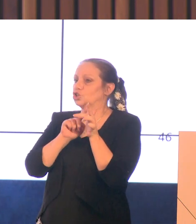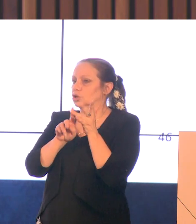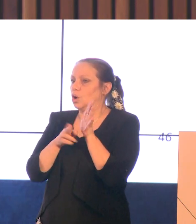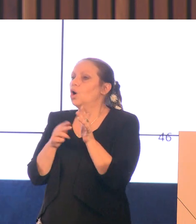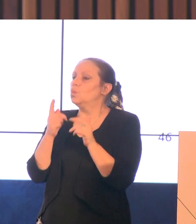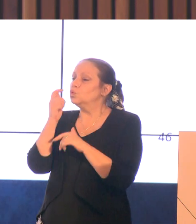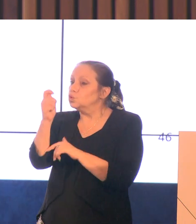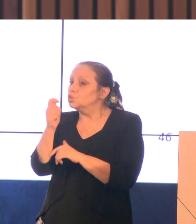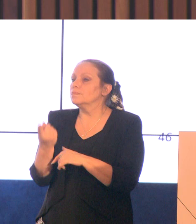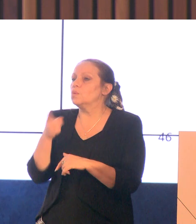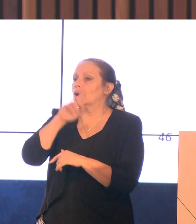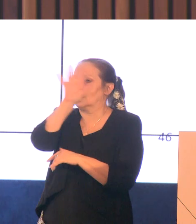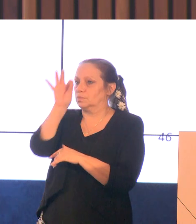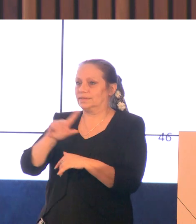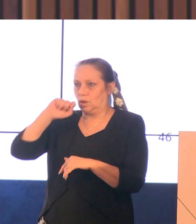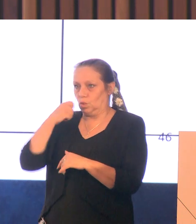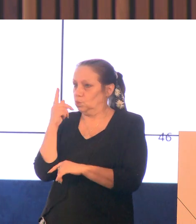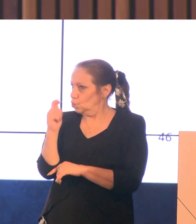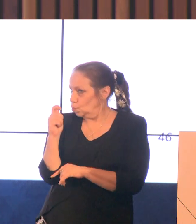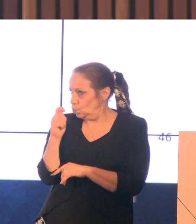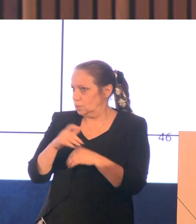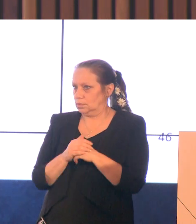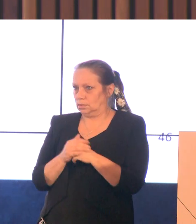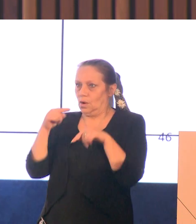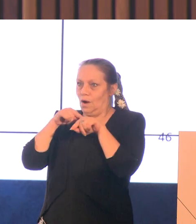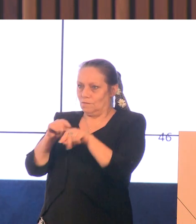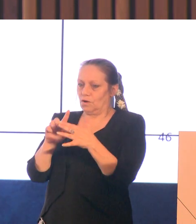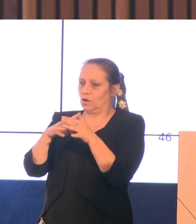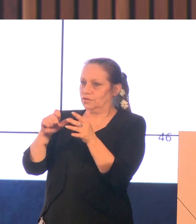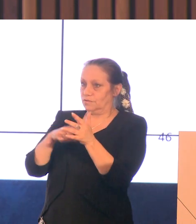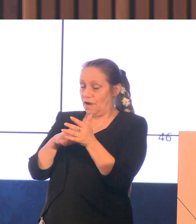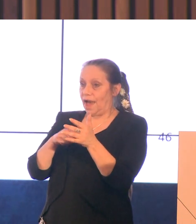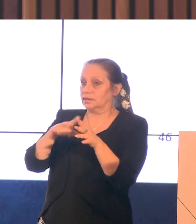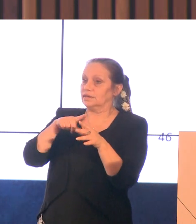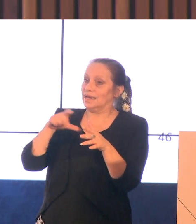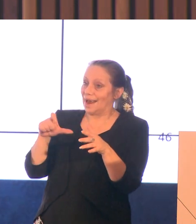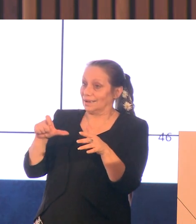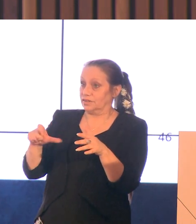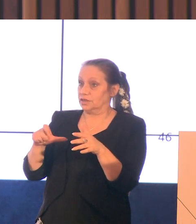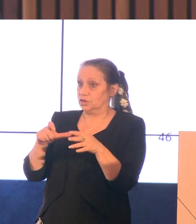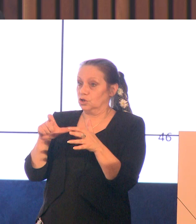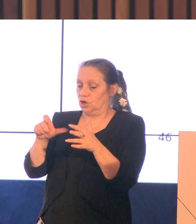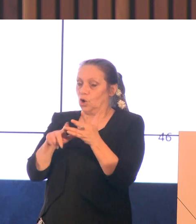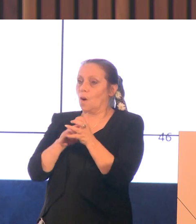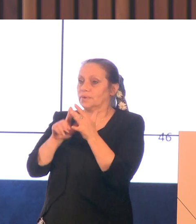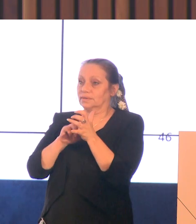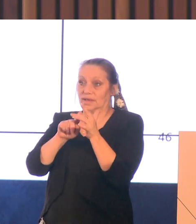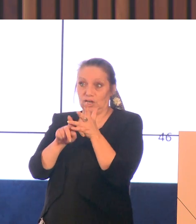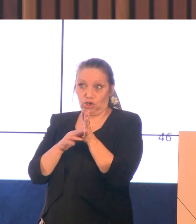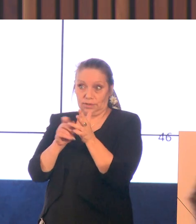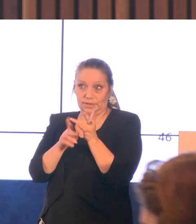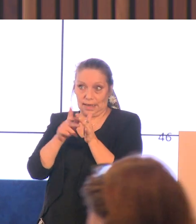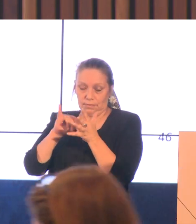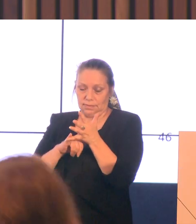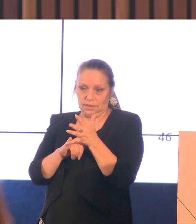to 100%. This is based on the fact that in accident compensation schemes, utilisation, in